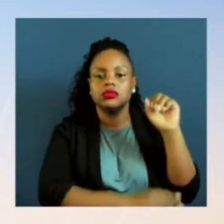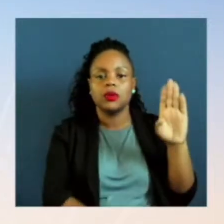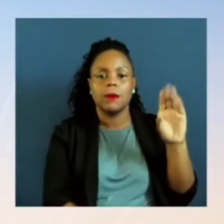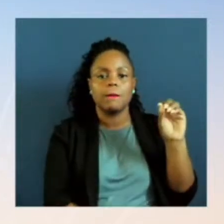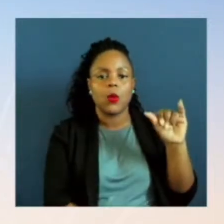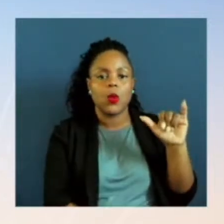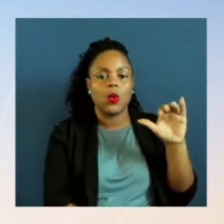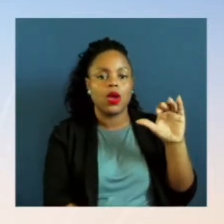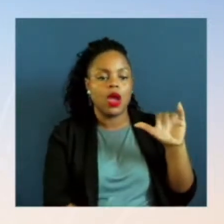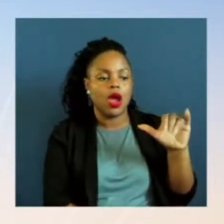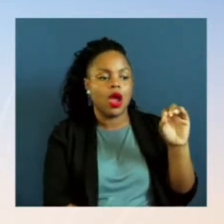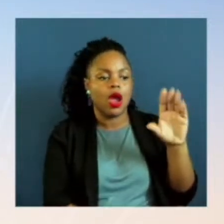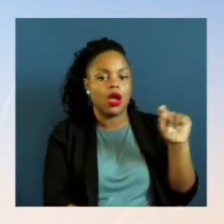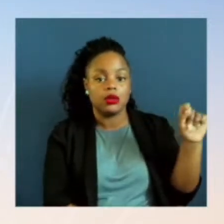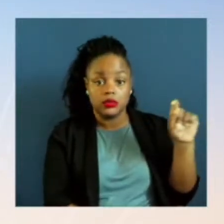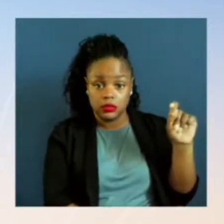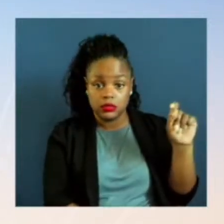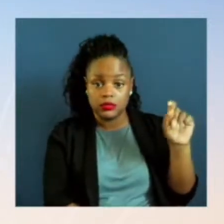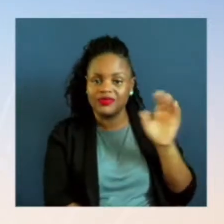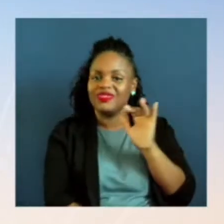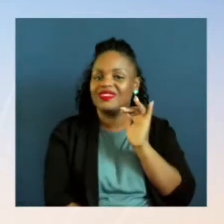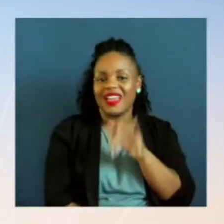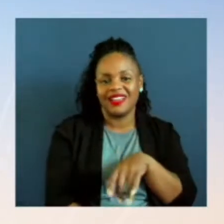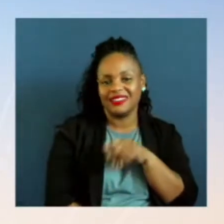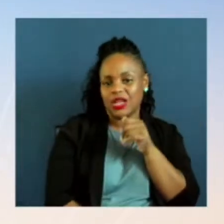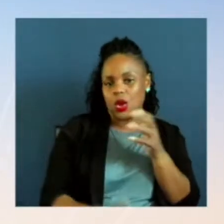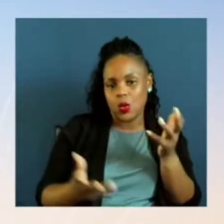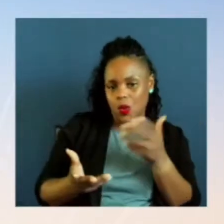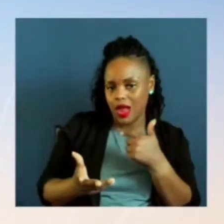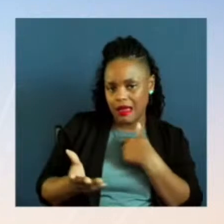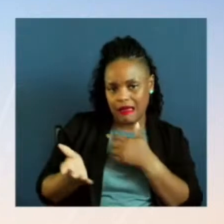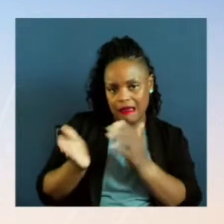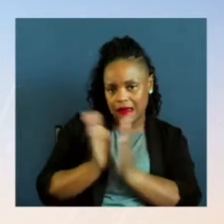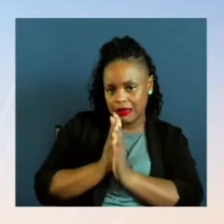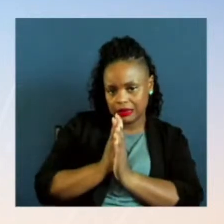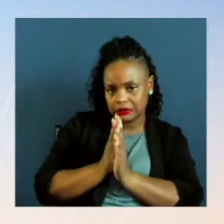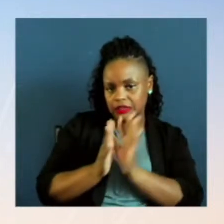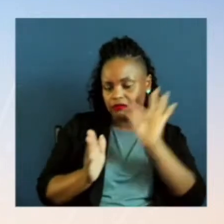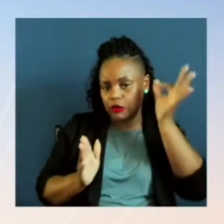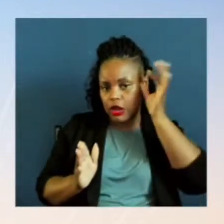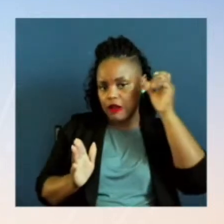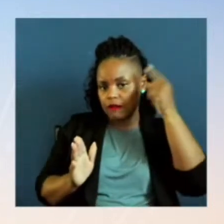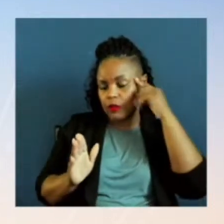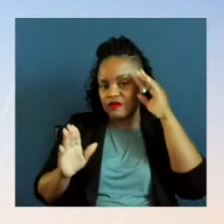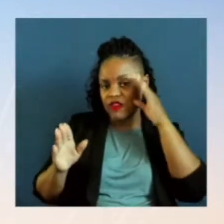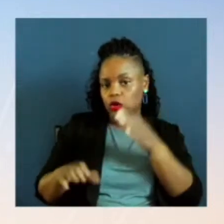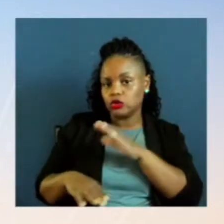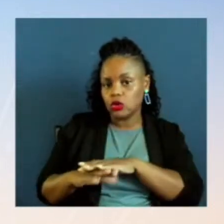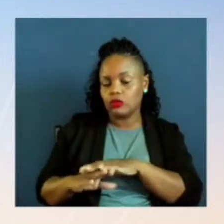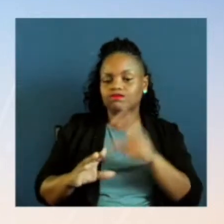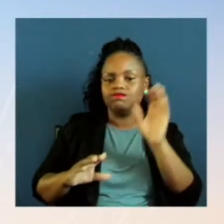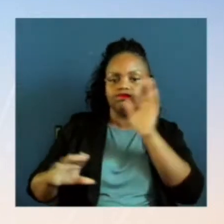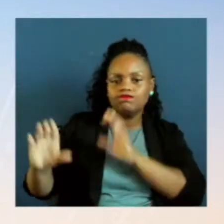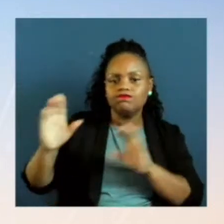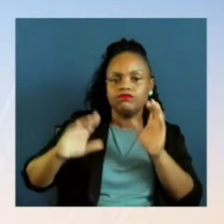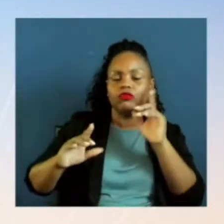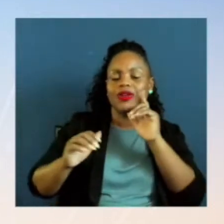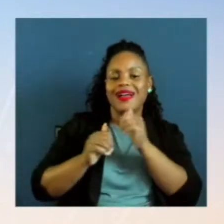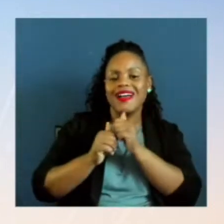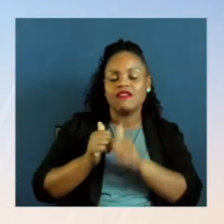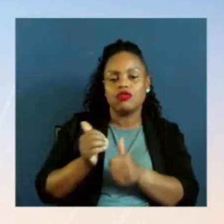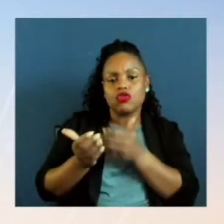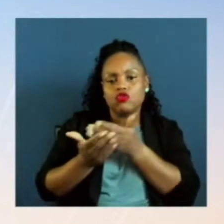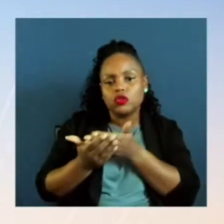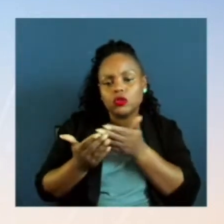from here. What our effort and what the focus of the federal government is to look for every resource, every lever at our disposal to ensure women in Texas